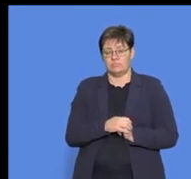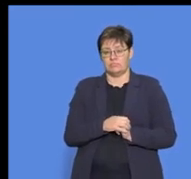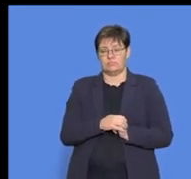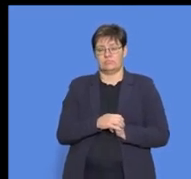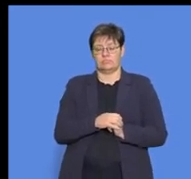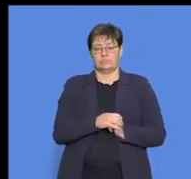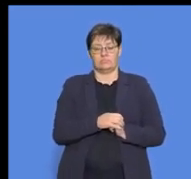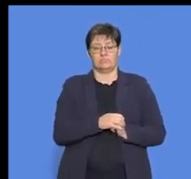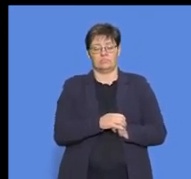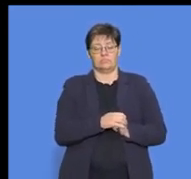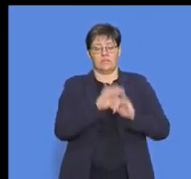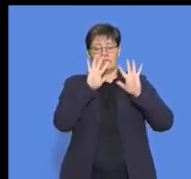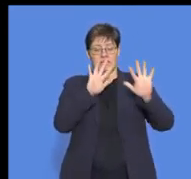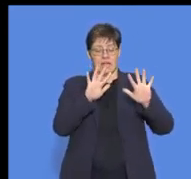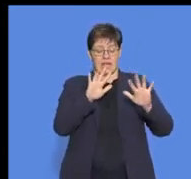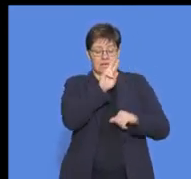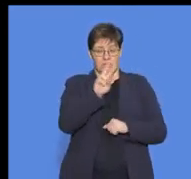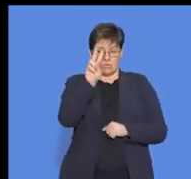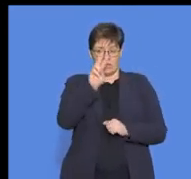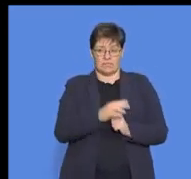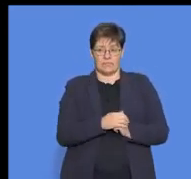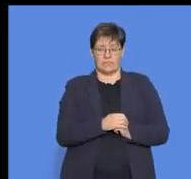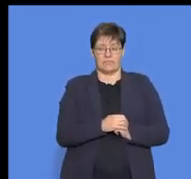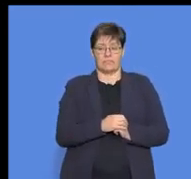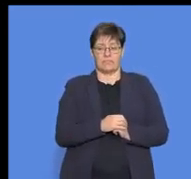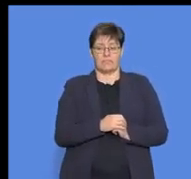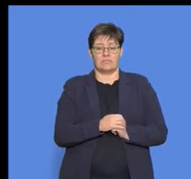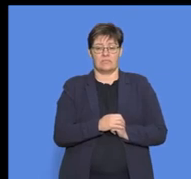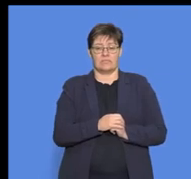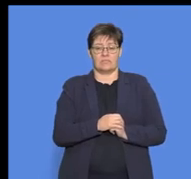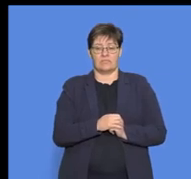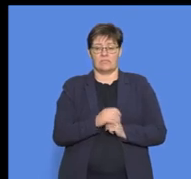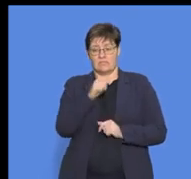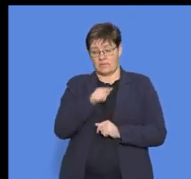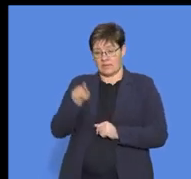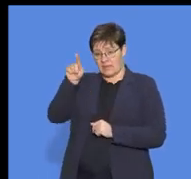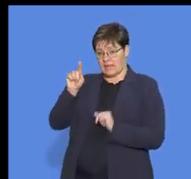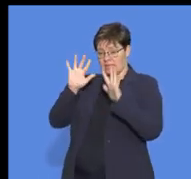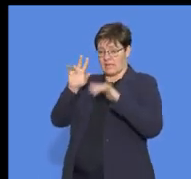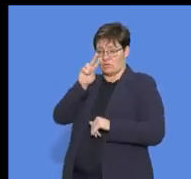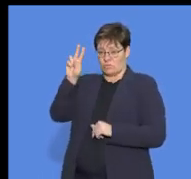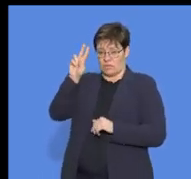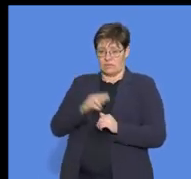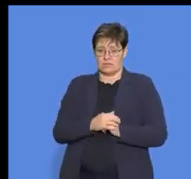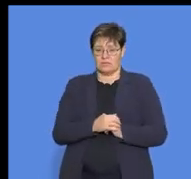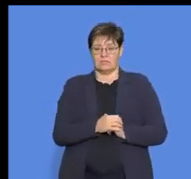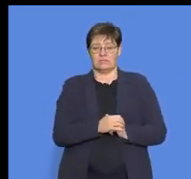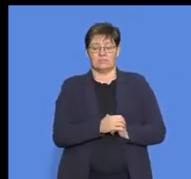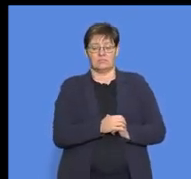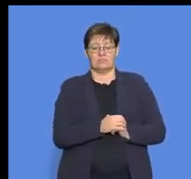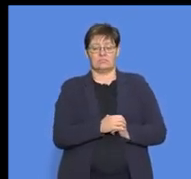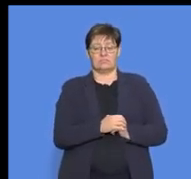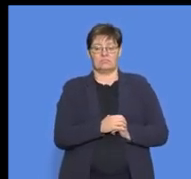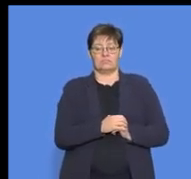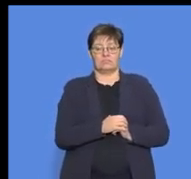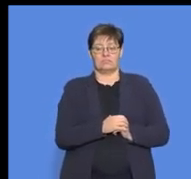blanks. So AC squared is equal to 10 squared, that's that 10, and that 10 squared. Okay,